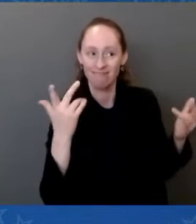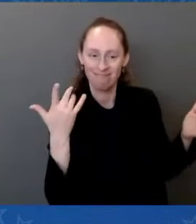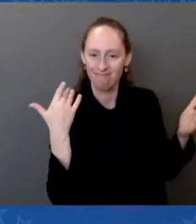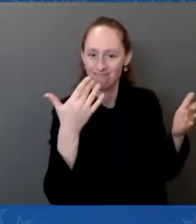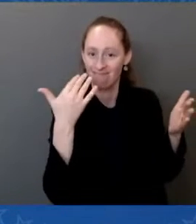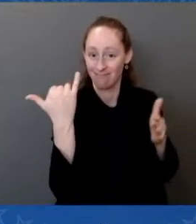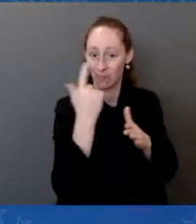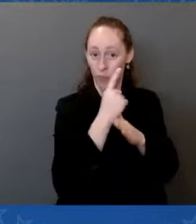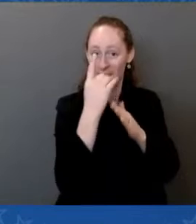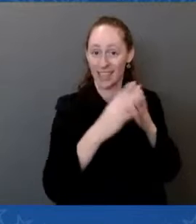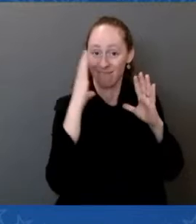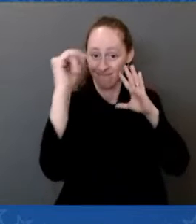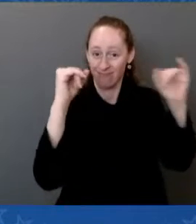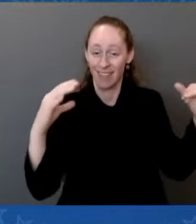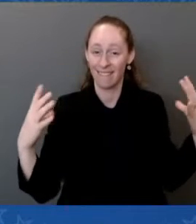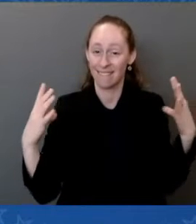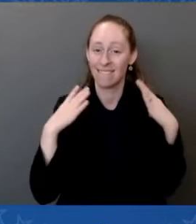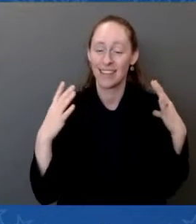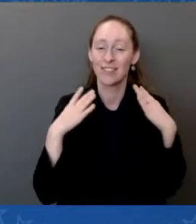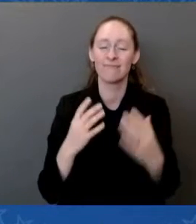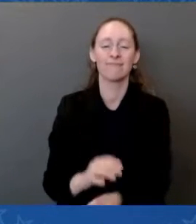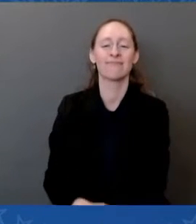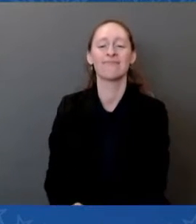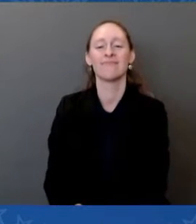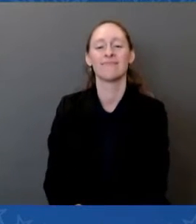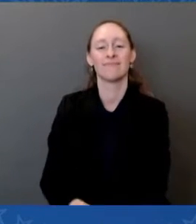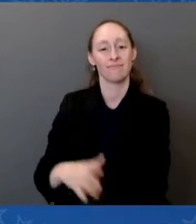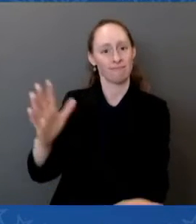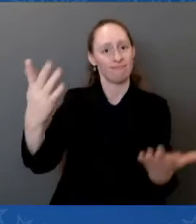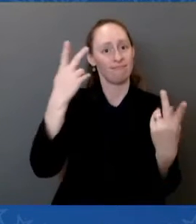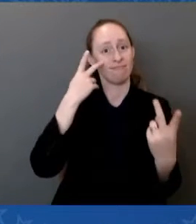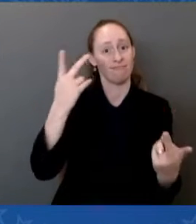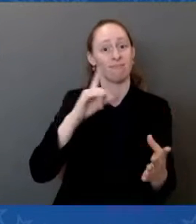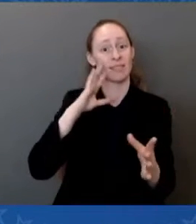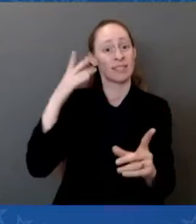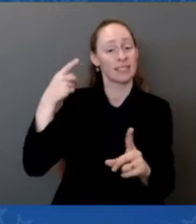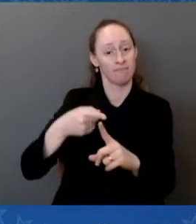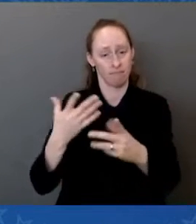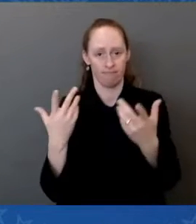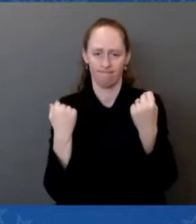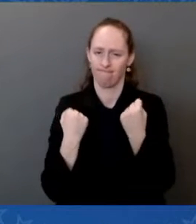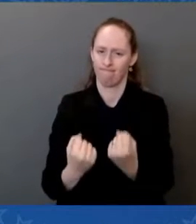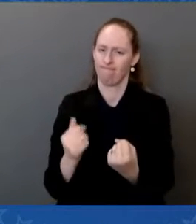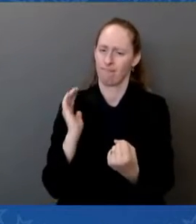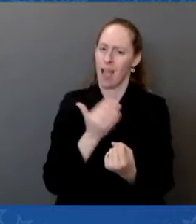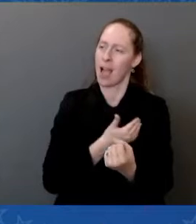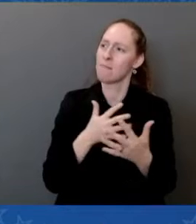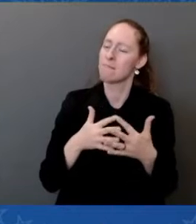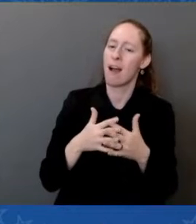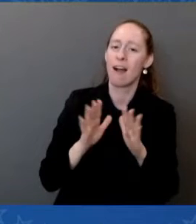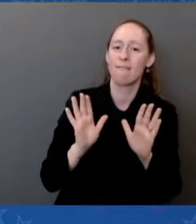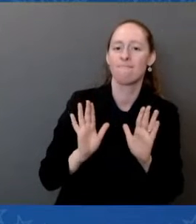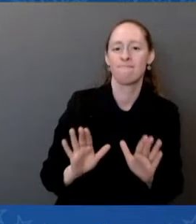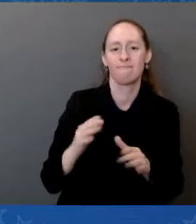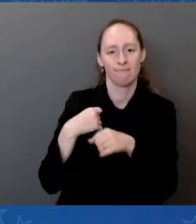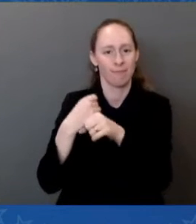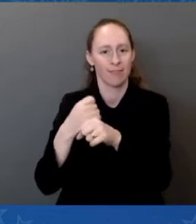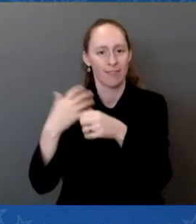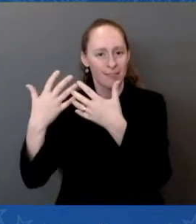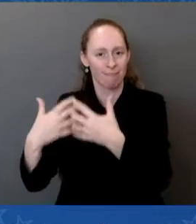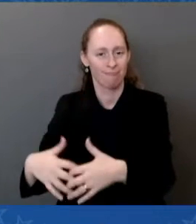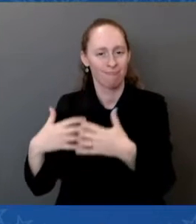Manufacturing. Manufacturing is roaring back. Since I took office, the economy has created 668,000